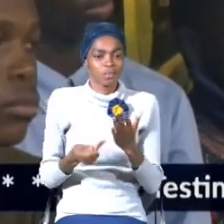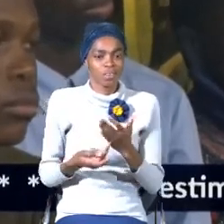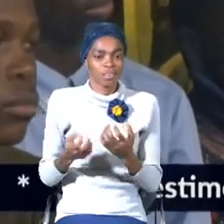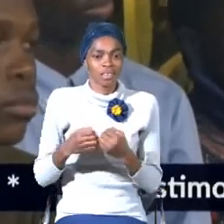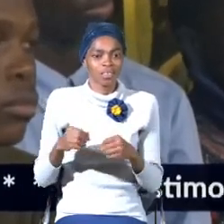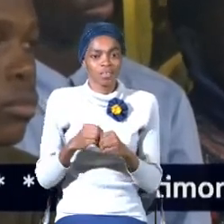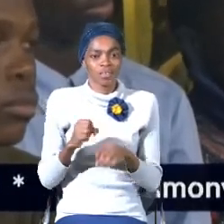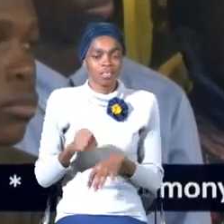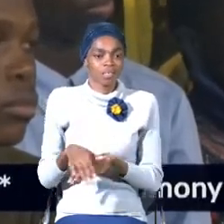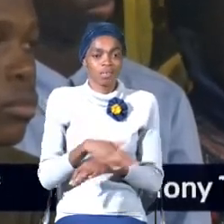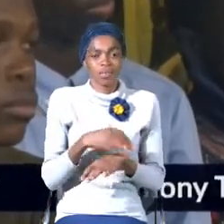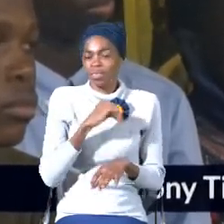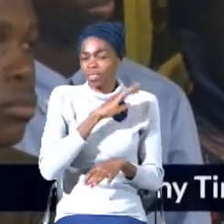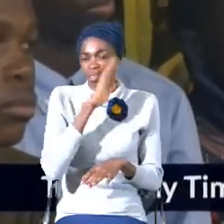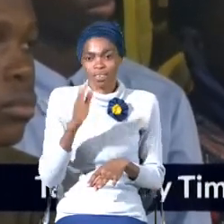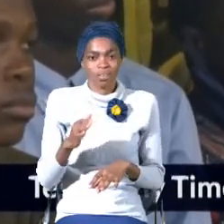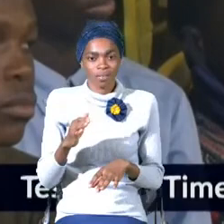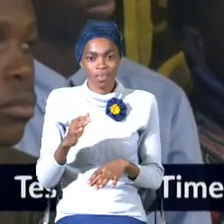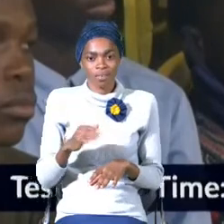any event.